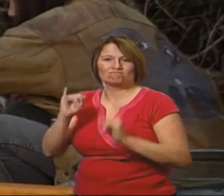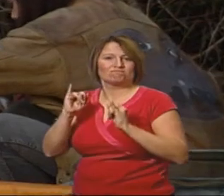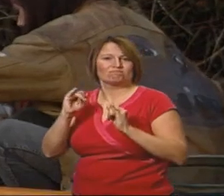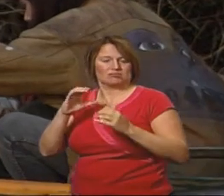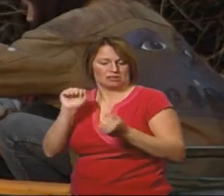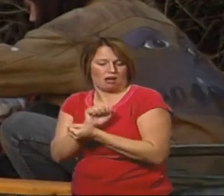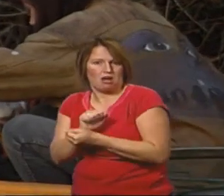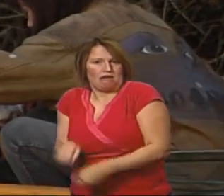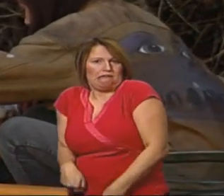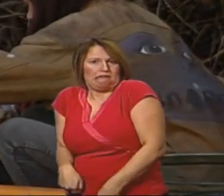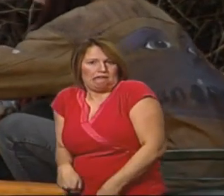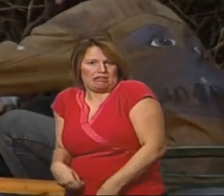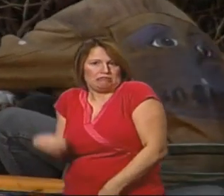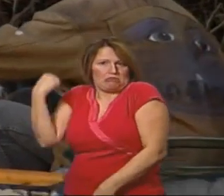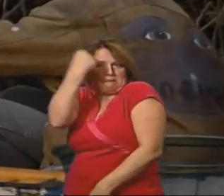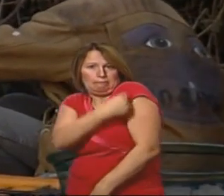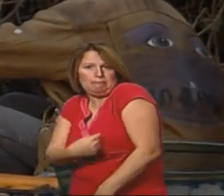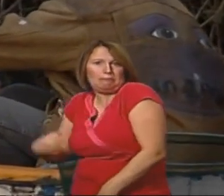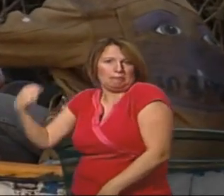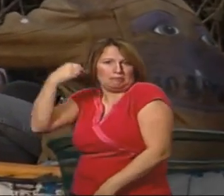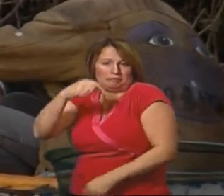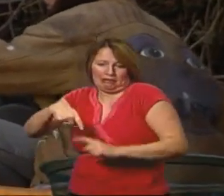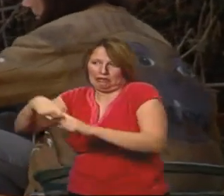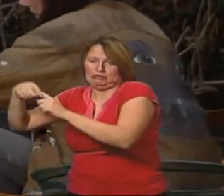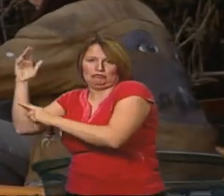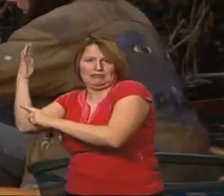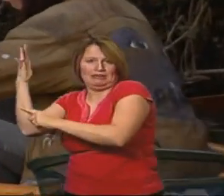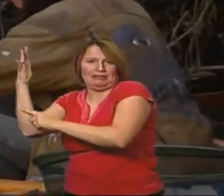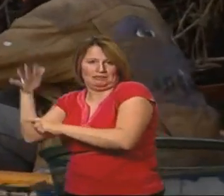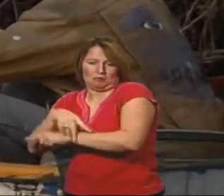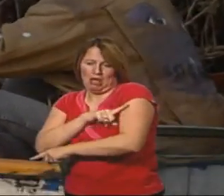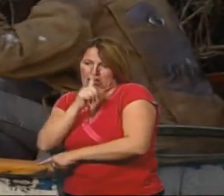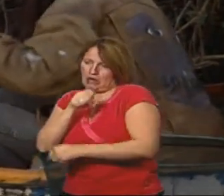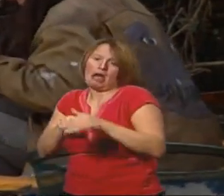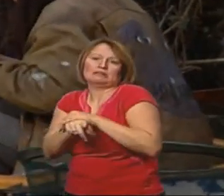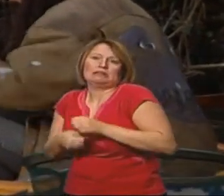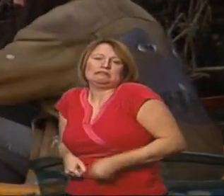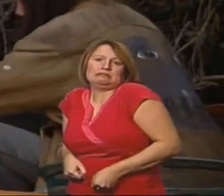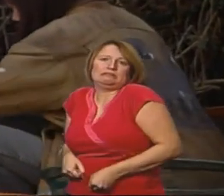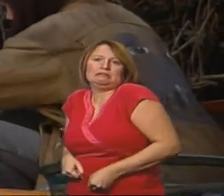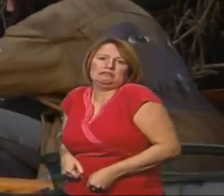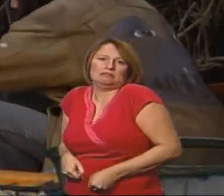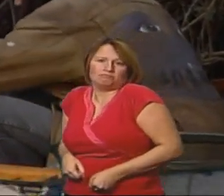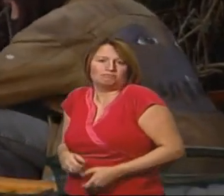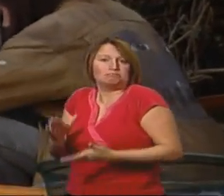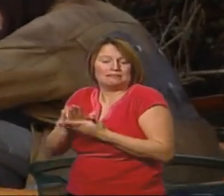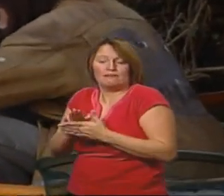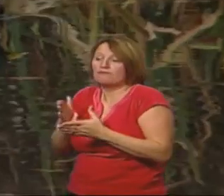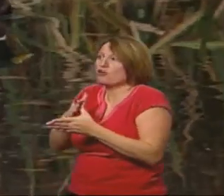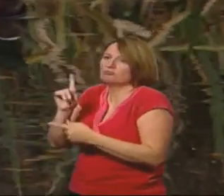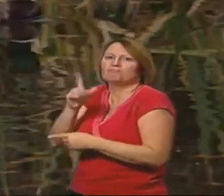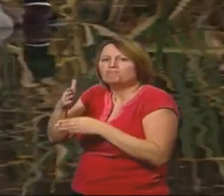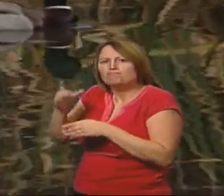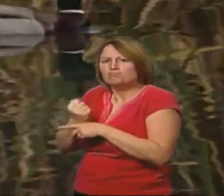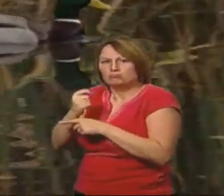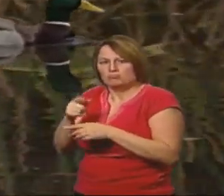It's wrapped right round his body as well. It was tied to the tree, which is why he couldn't get away. In all such rescues, the first task